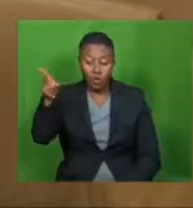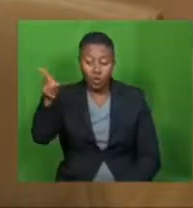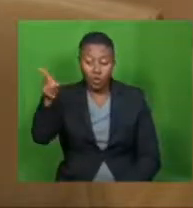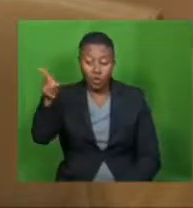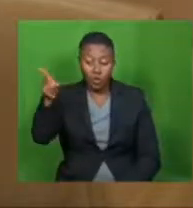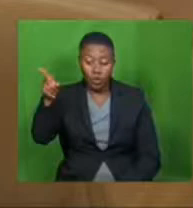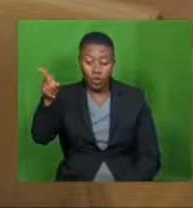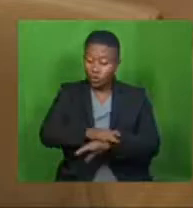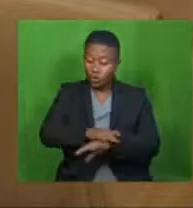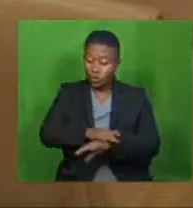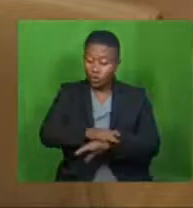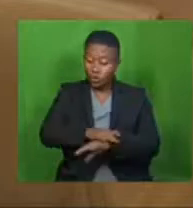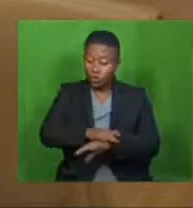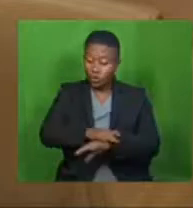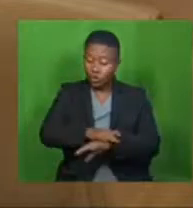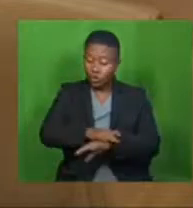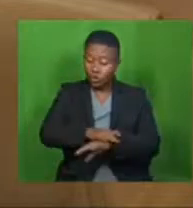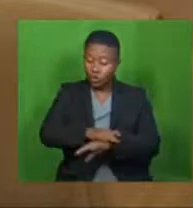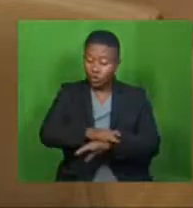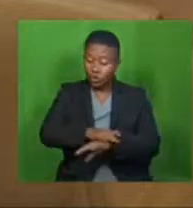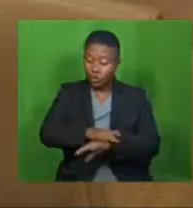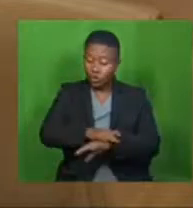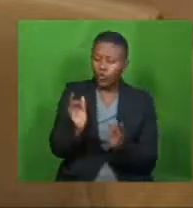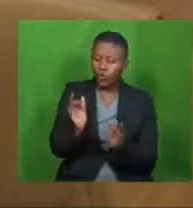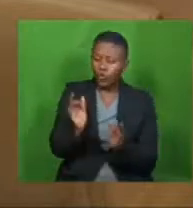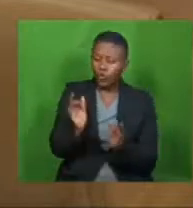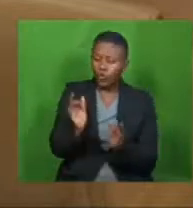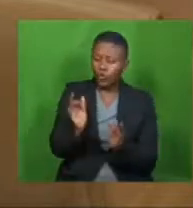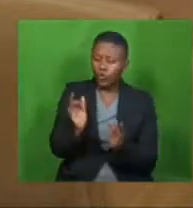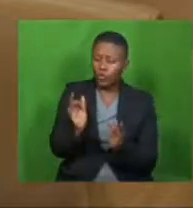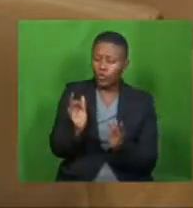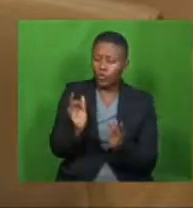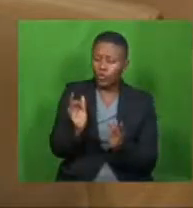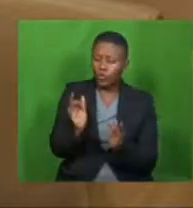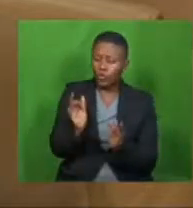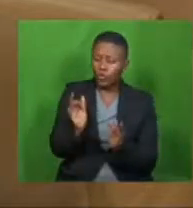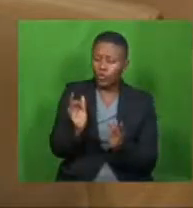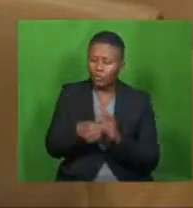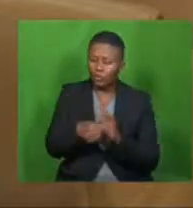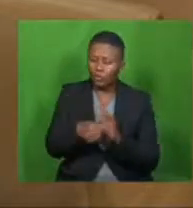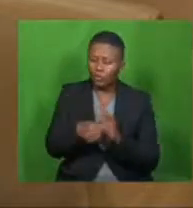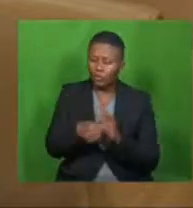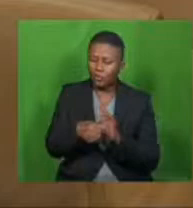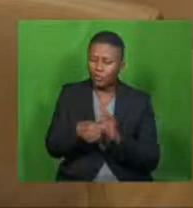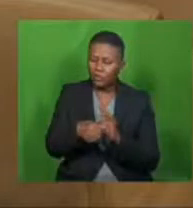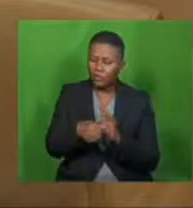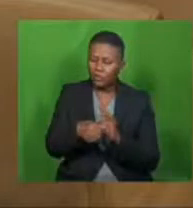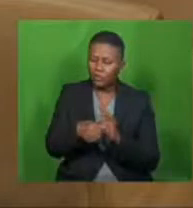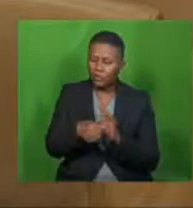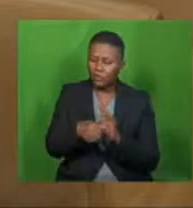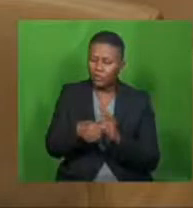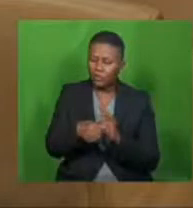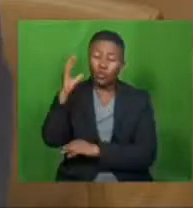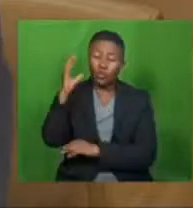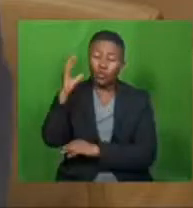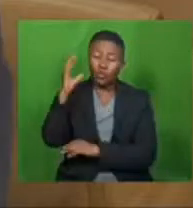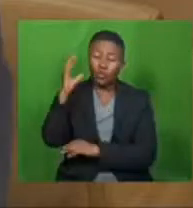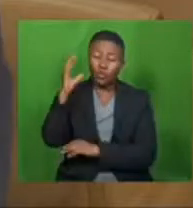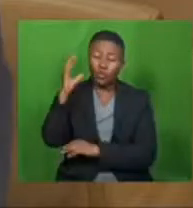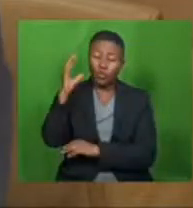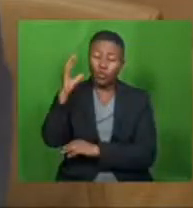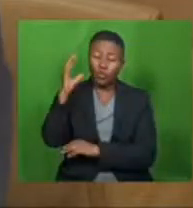year, had actually contacted me, and I led them to the Forestry Commission that they would want the Zongo to be